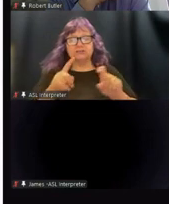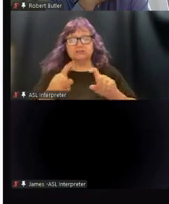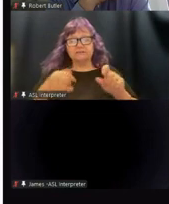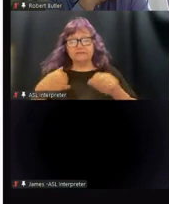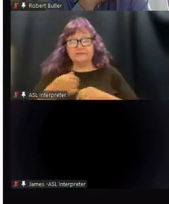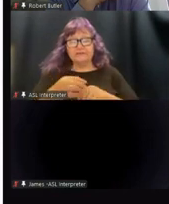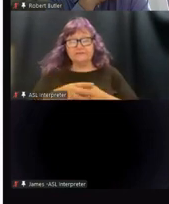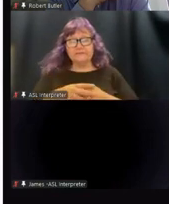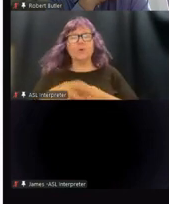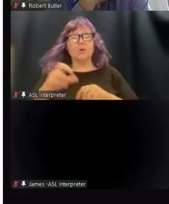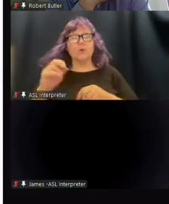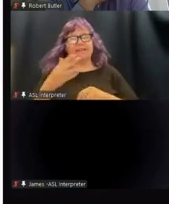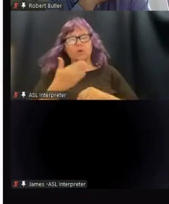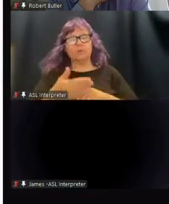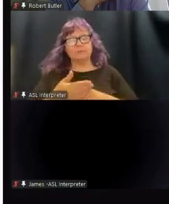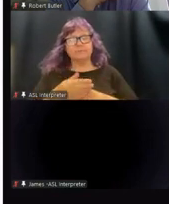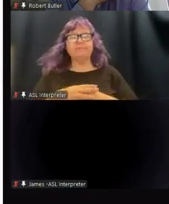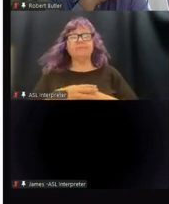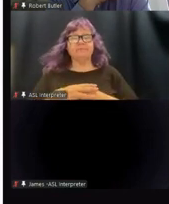Okay, thank you. Thank you.